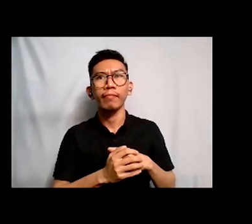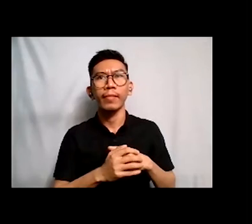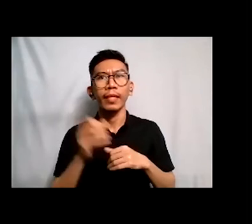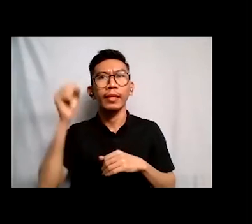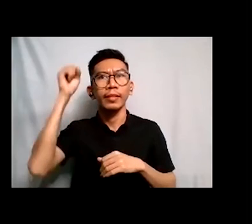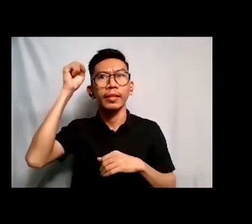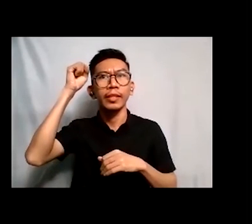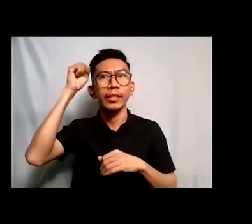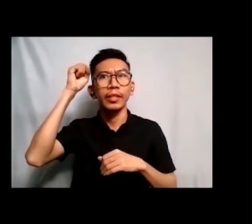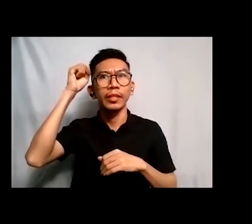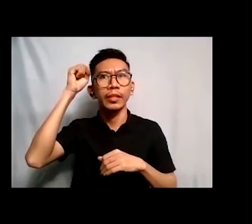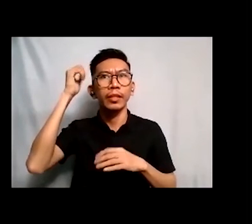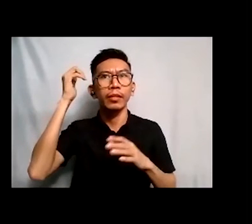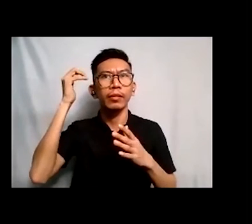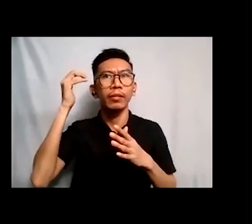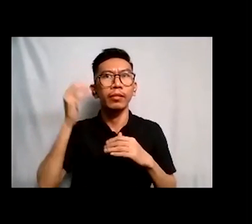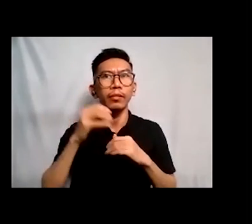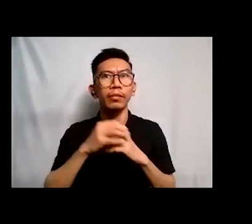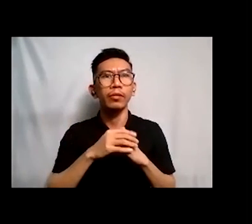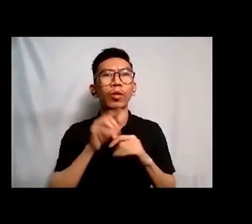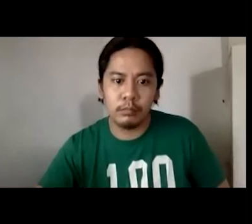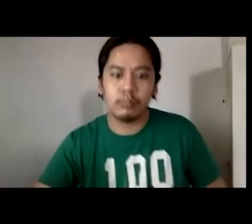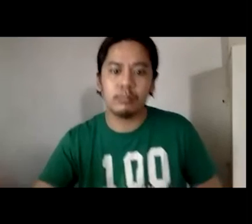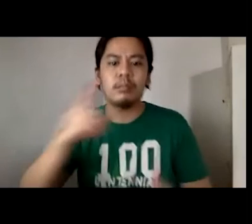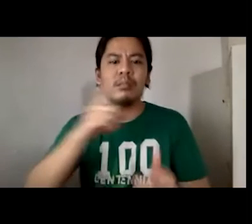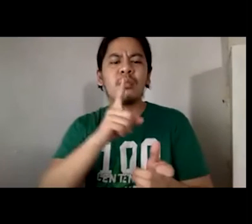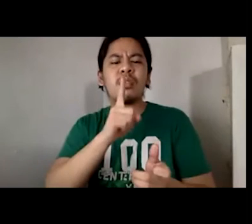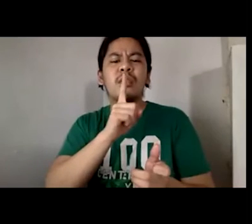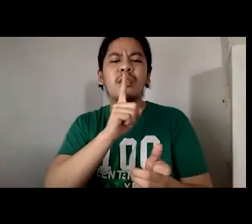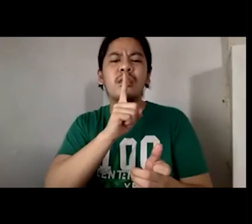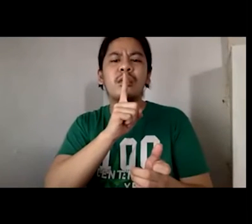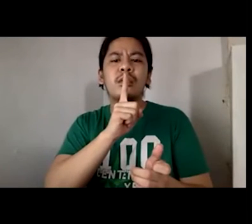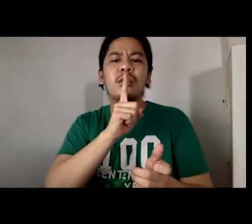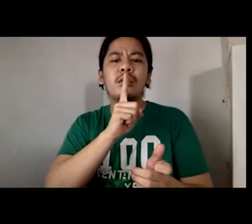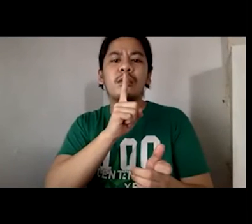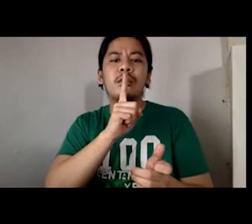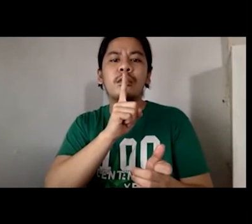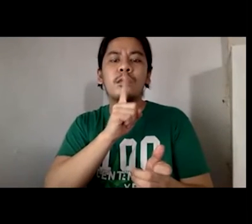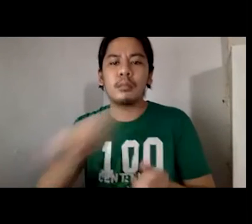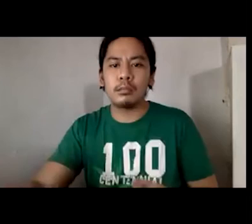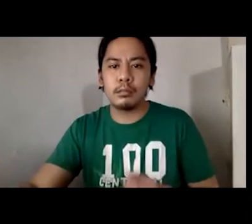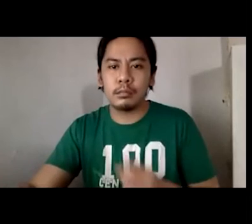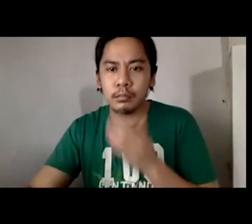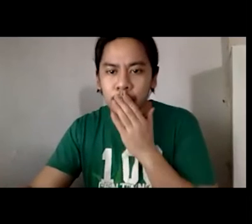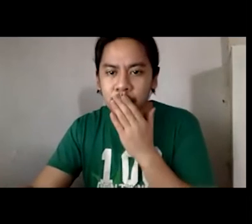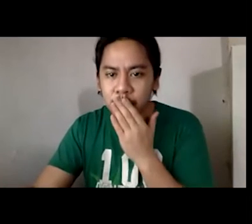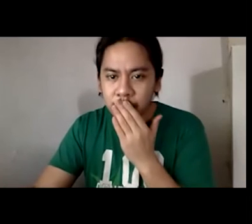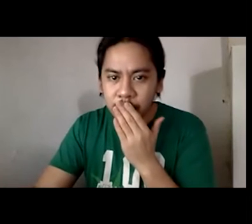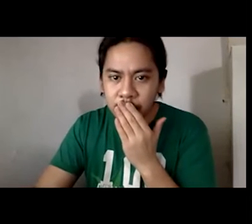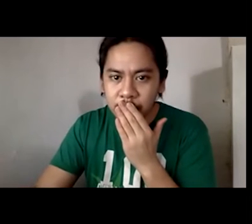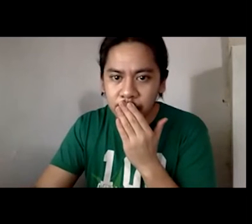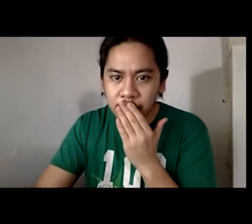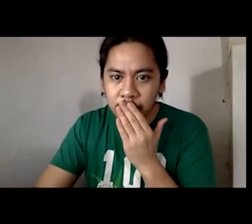Yeah. So here the like is not the like for liking something. It's, Shock here.